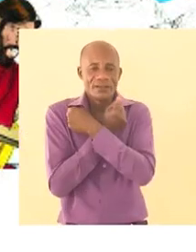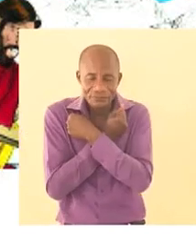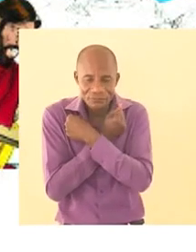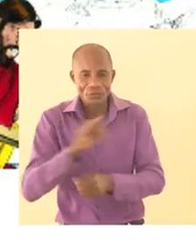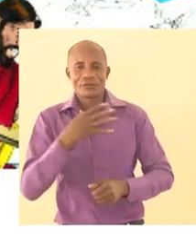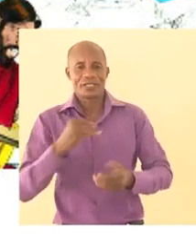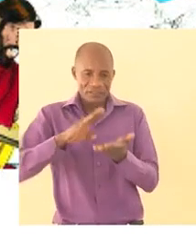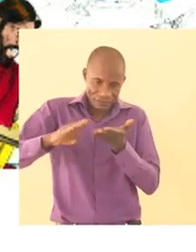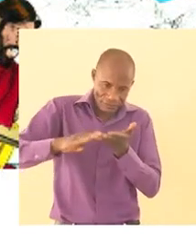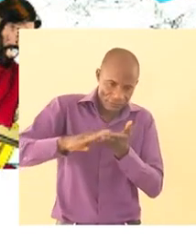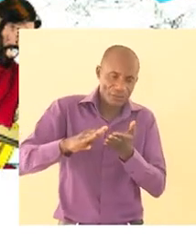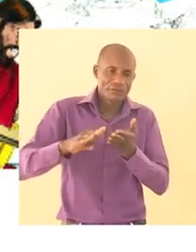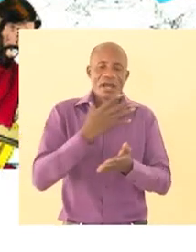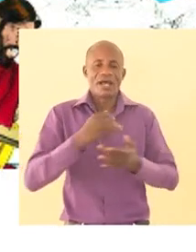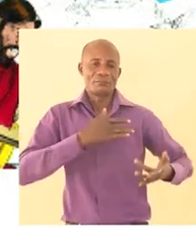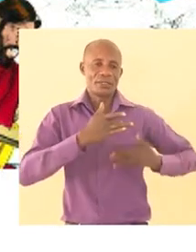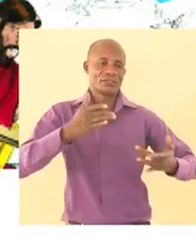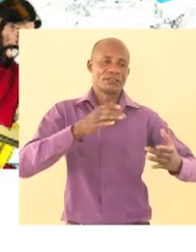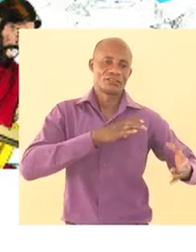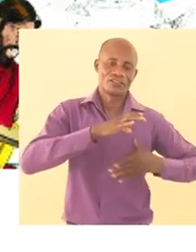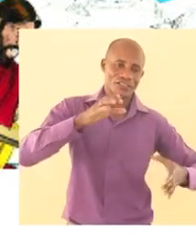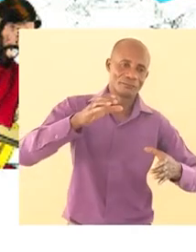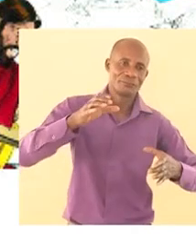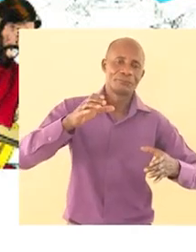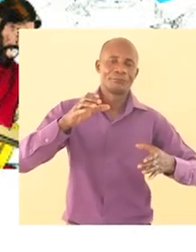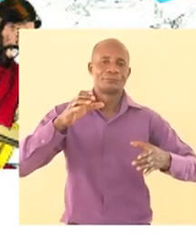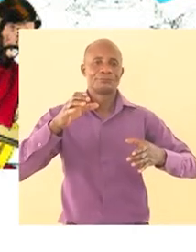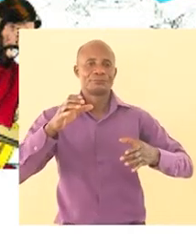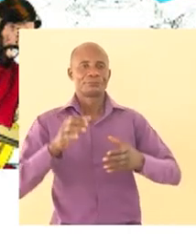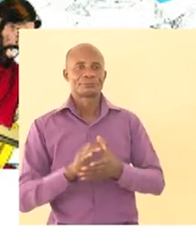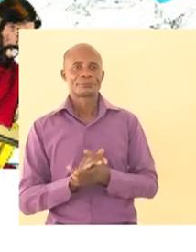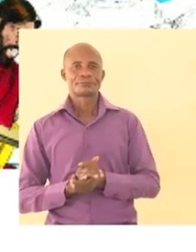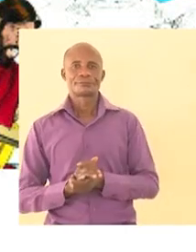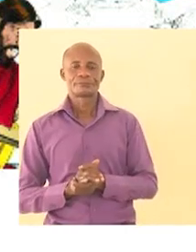heart, of a merciful and compassionate.